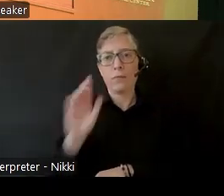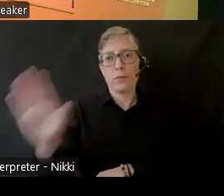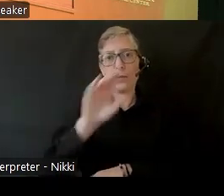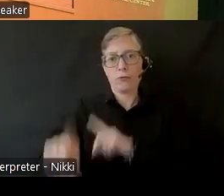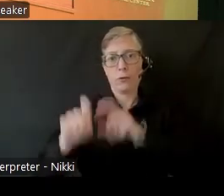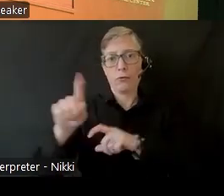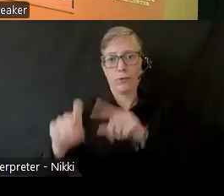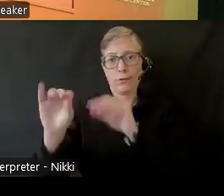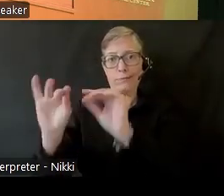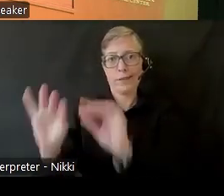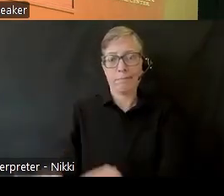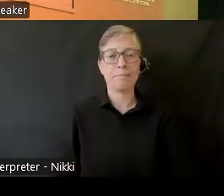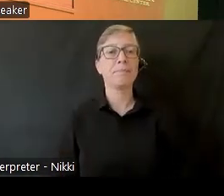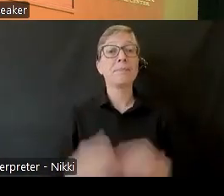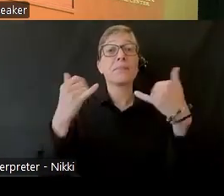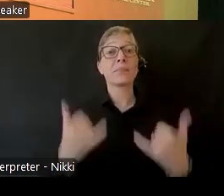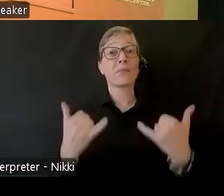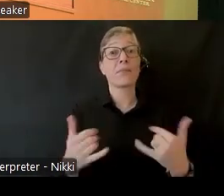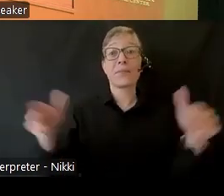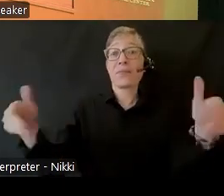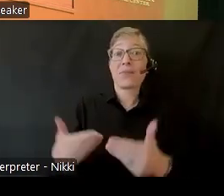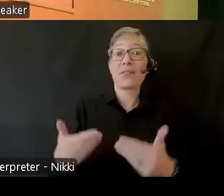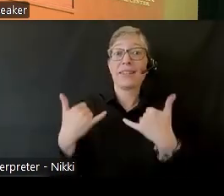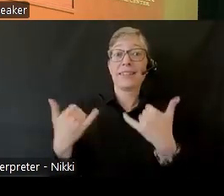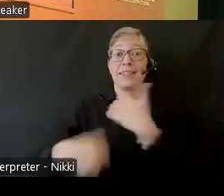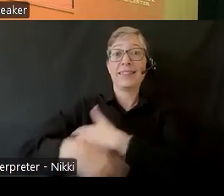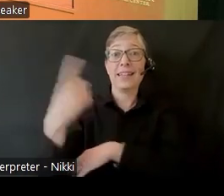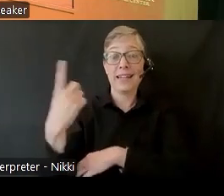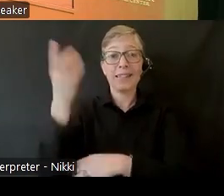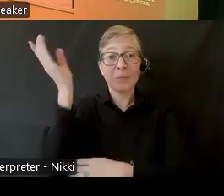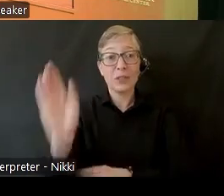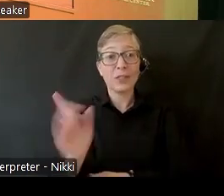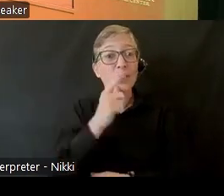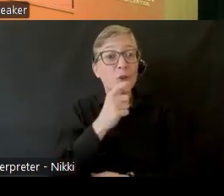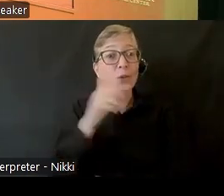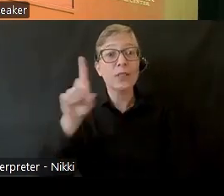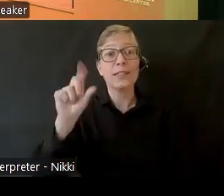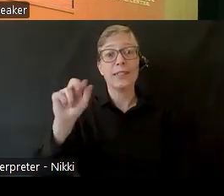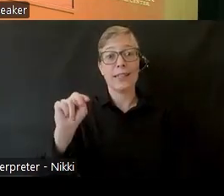And now I'd like to introduce today's speaker, Dan Maeng,